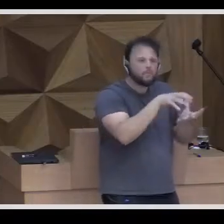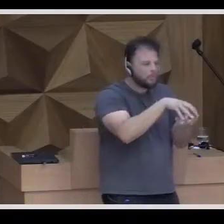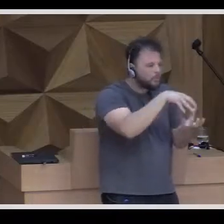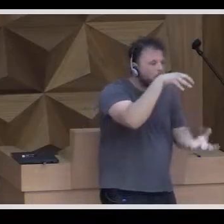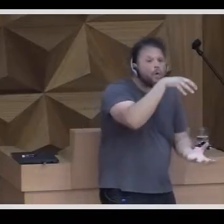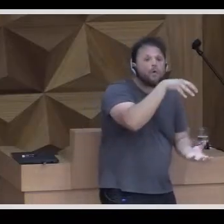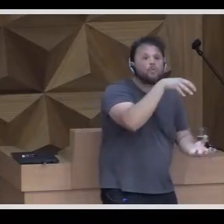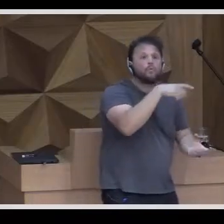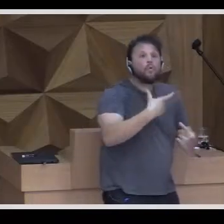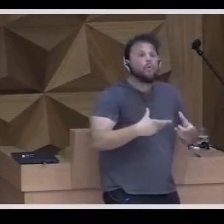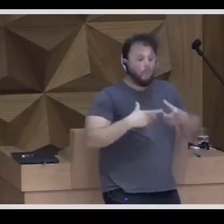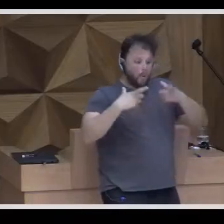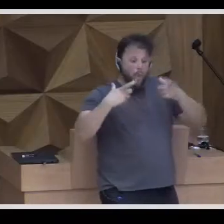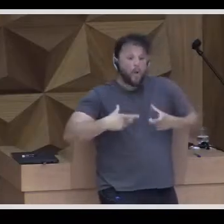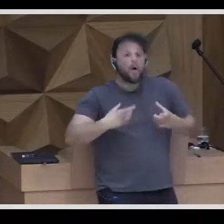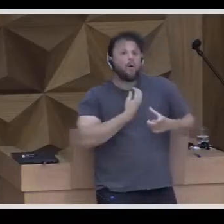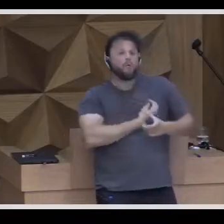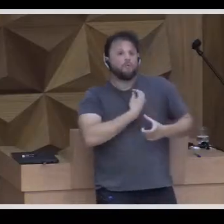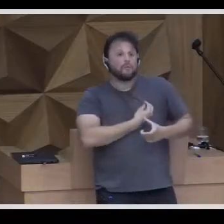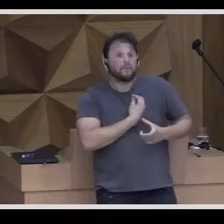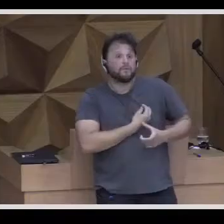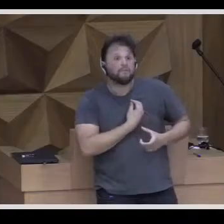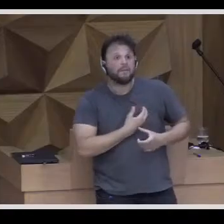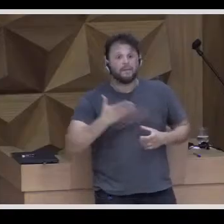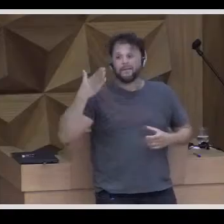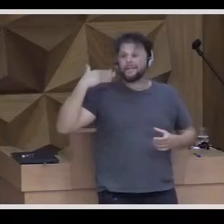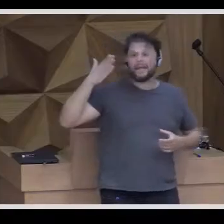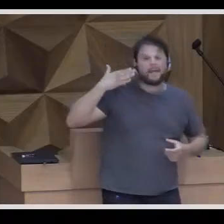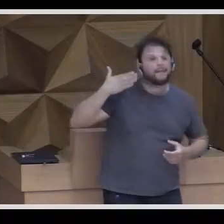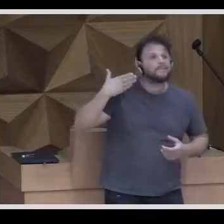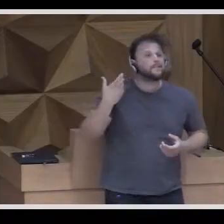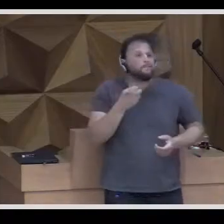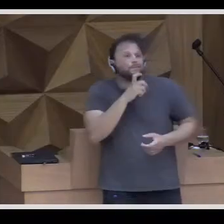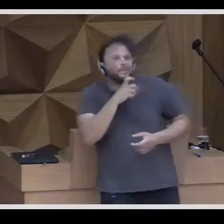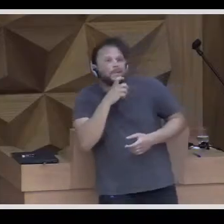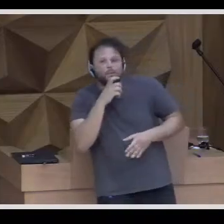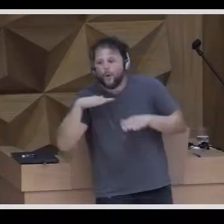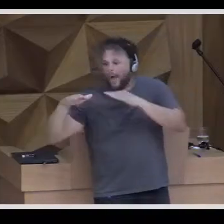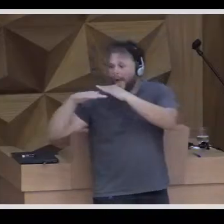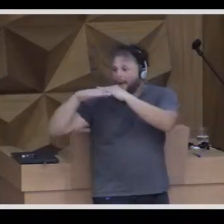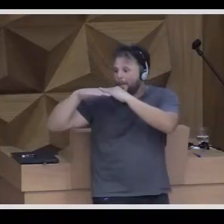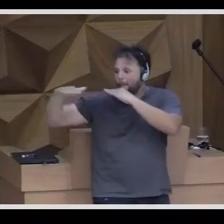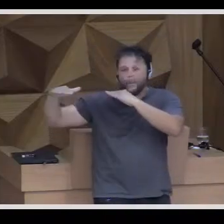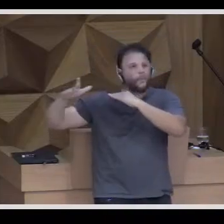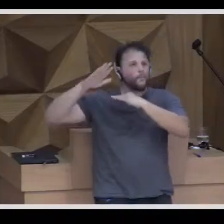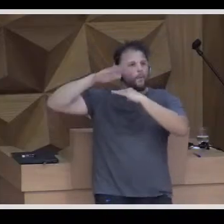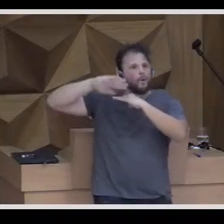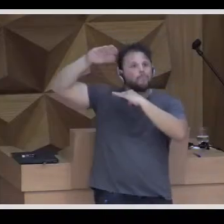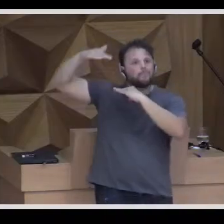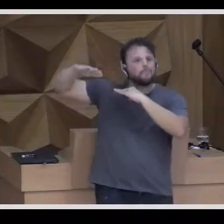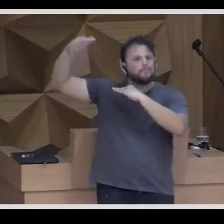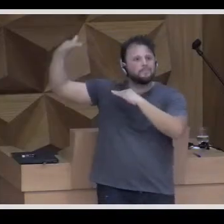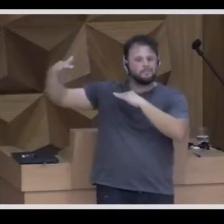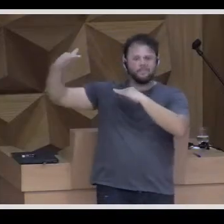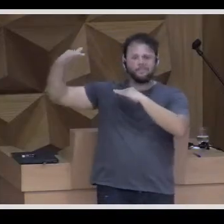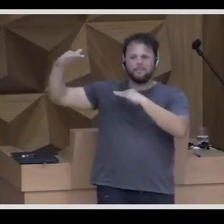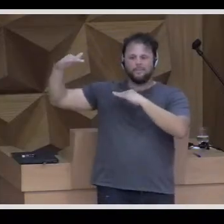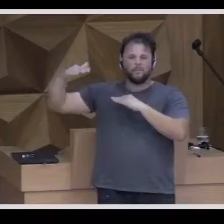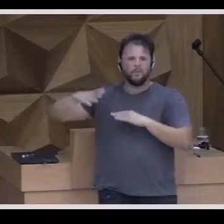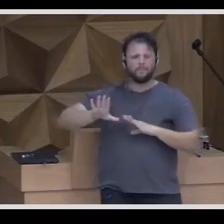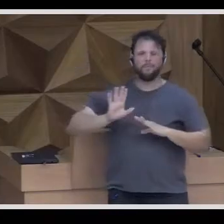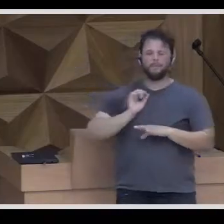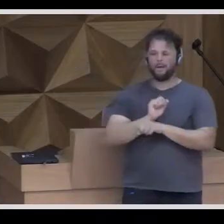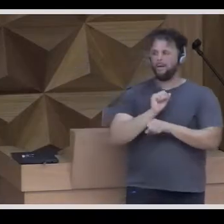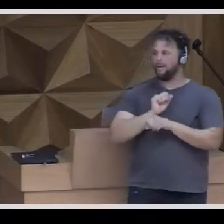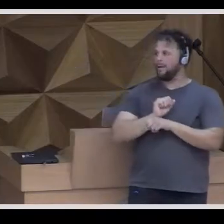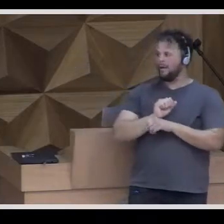to push back and say, you know what, you need to actually read some of this literature. Now, I'm kind of perfectly aware that